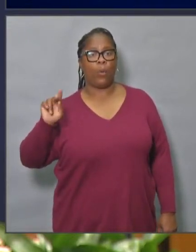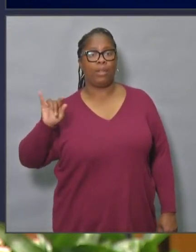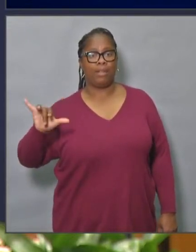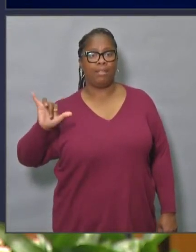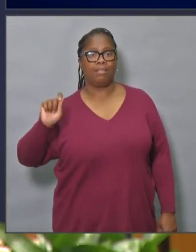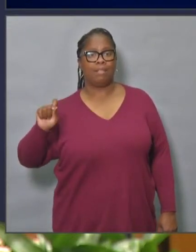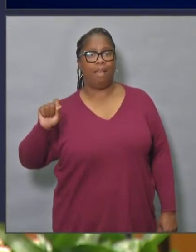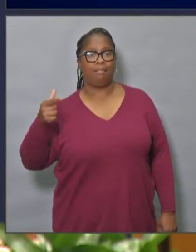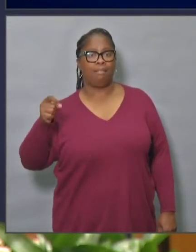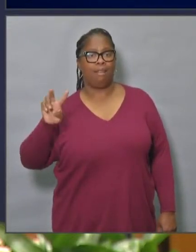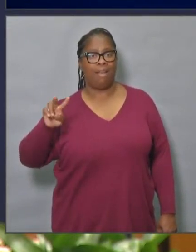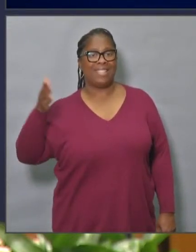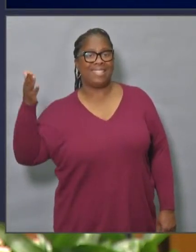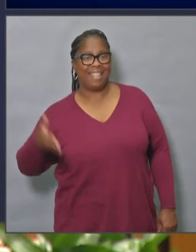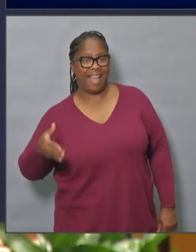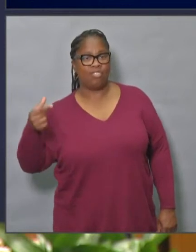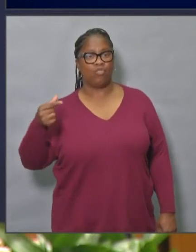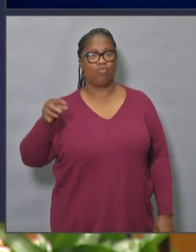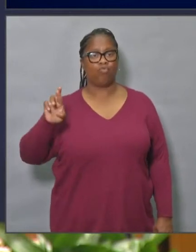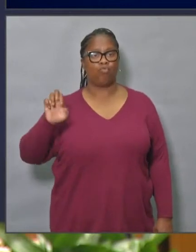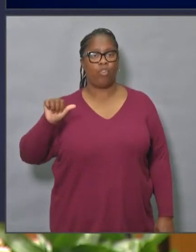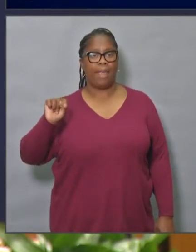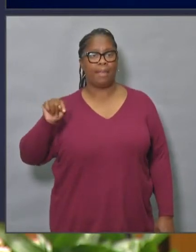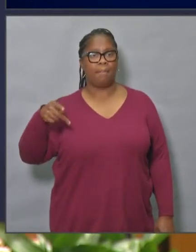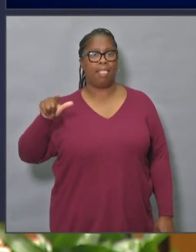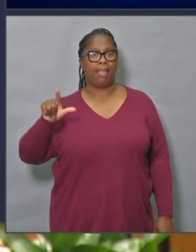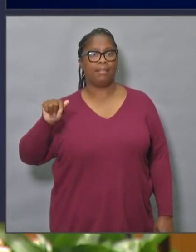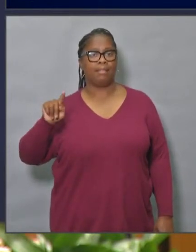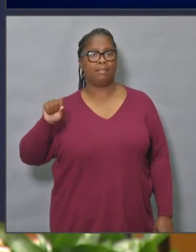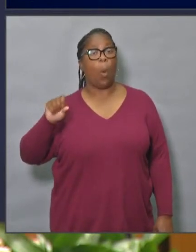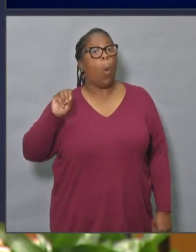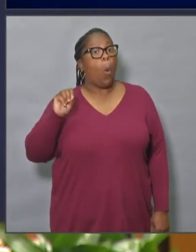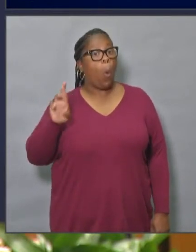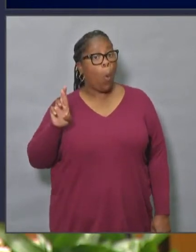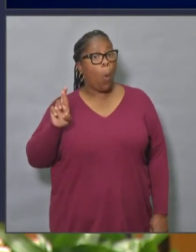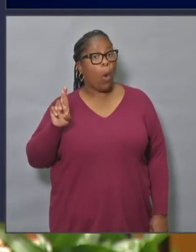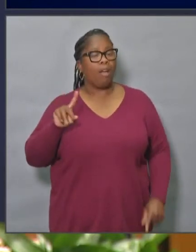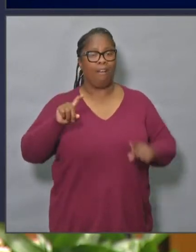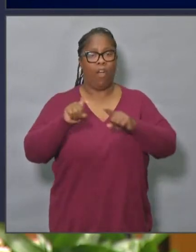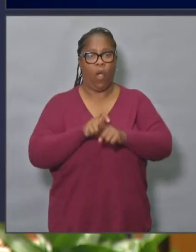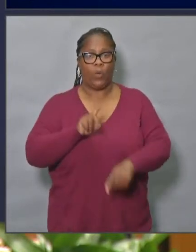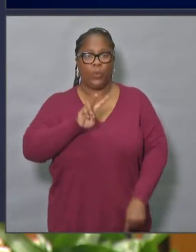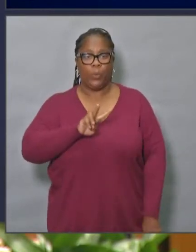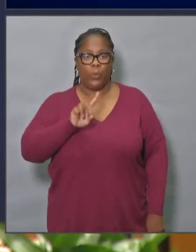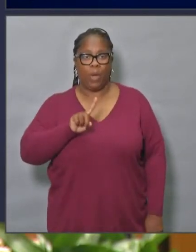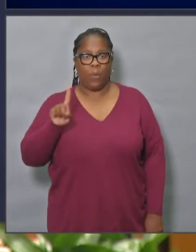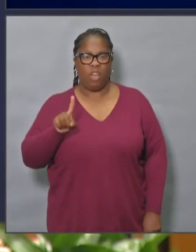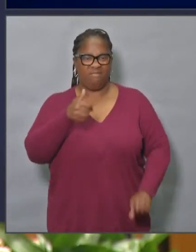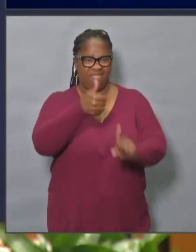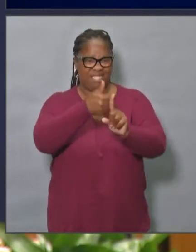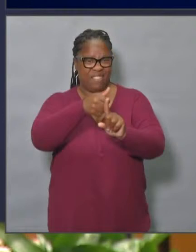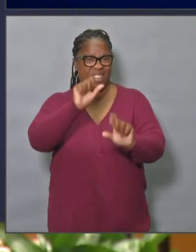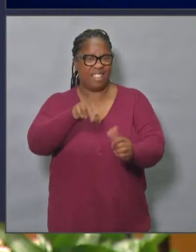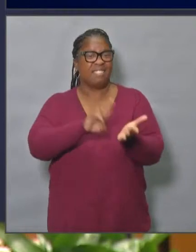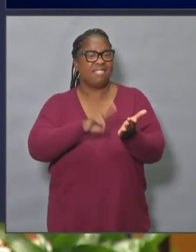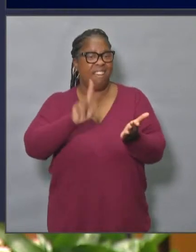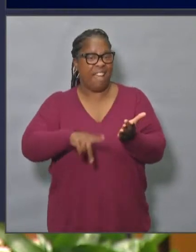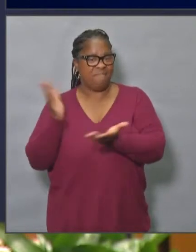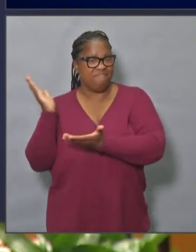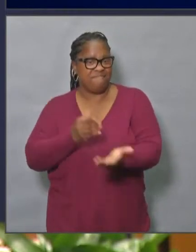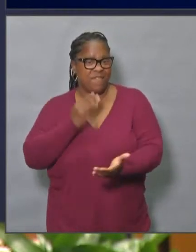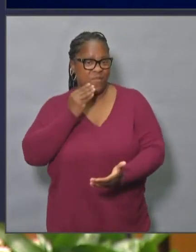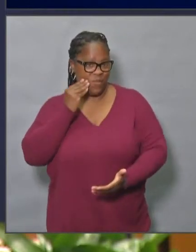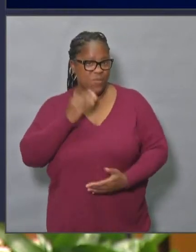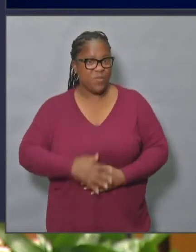wedax.lacounty.gov/greaterplates or simply call 211 to sign up for this program. I also want to briefly mention today, because today